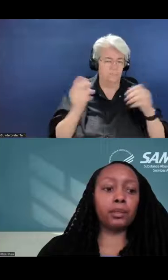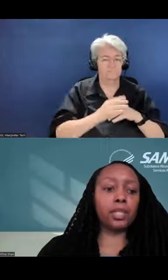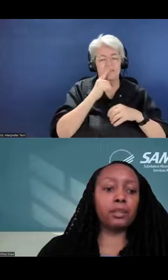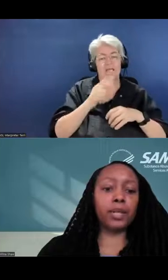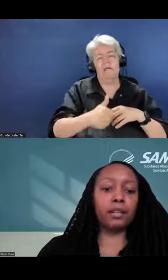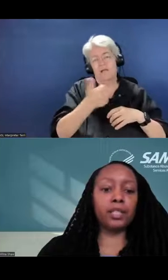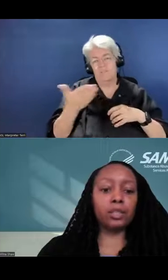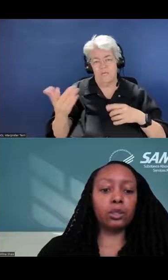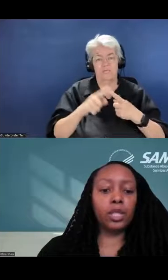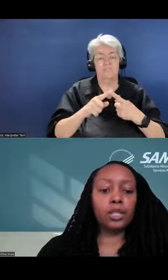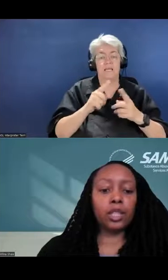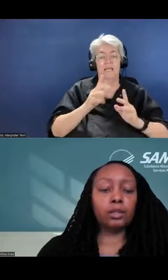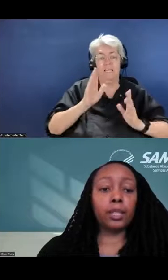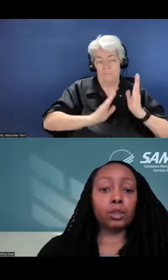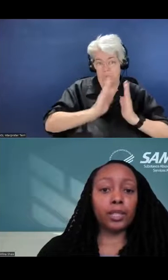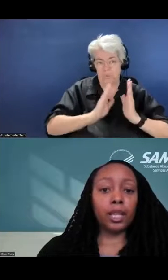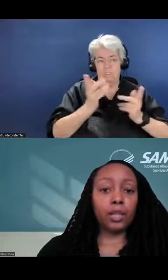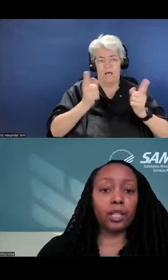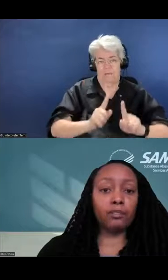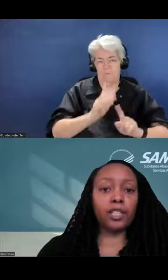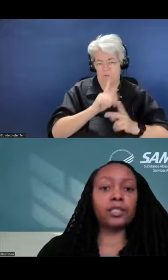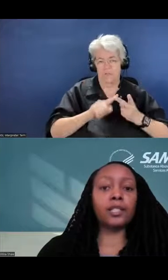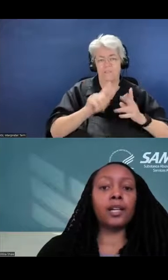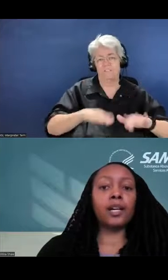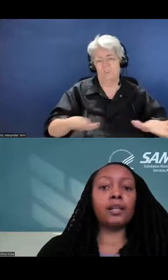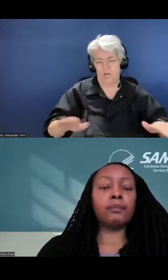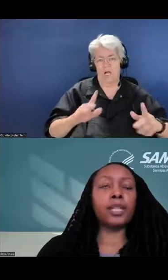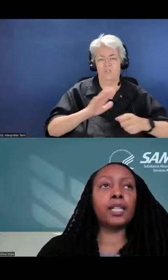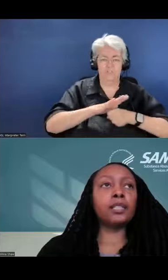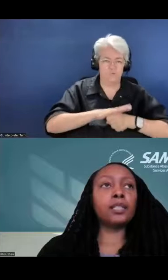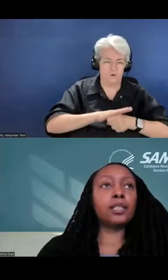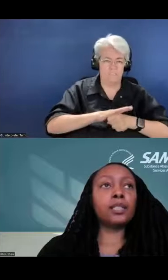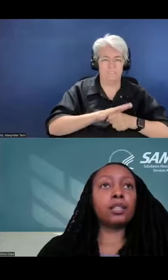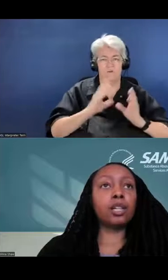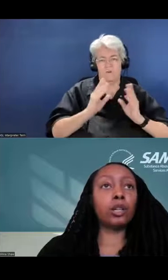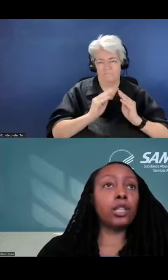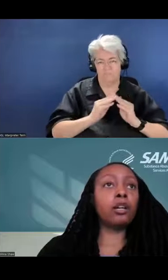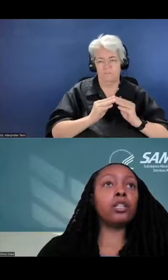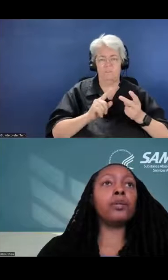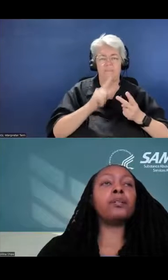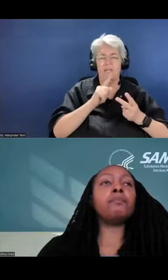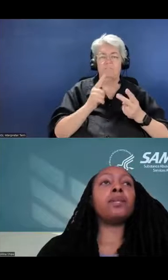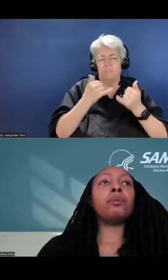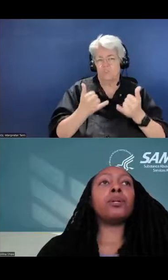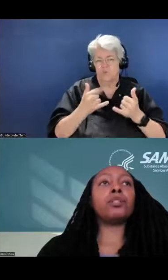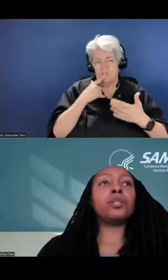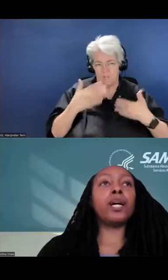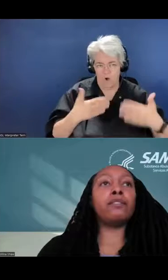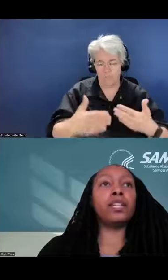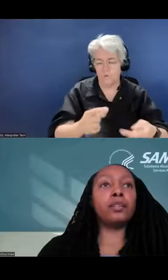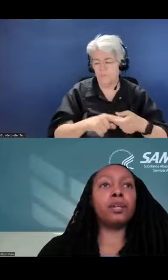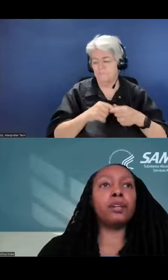happening in person is that we had the National Child Traumatic Stress Network Conference that is currently ongoing. We